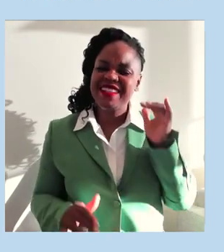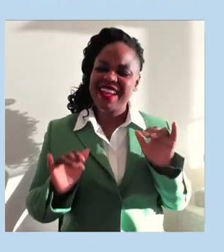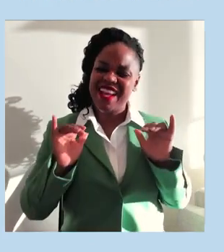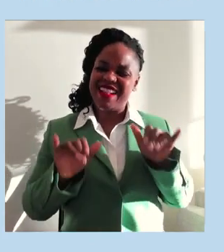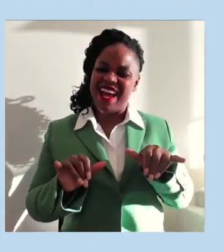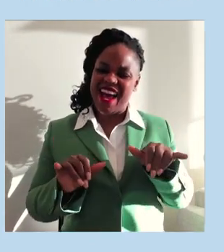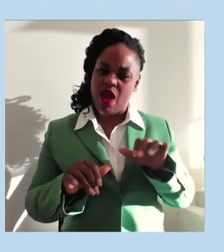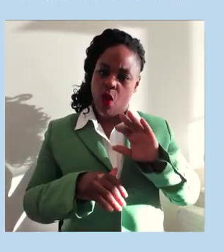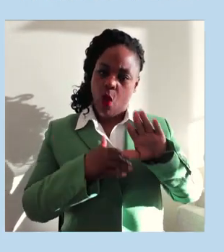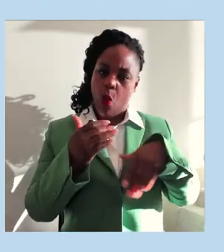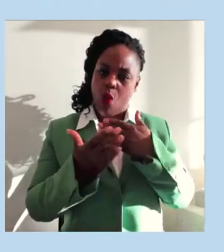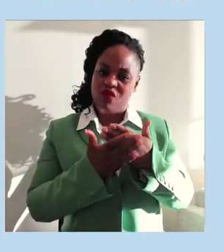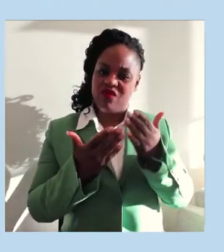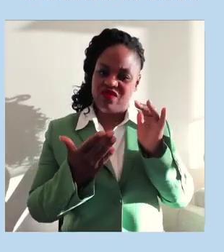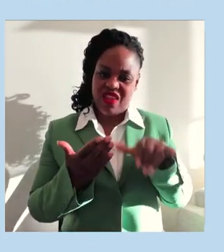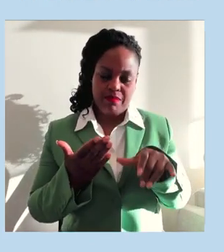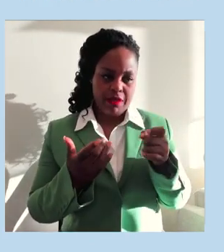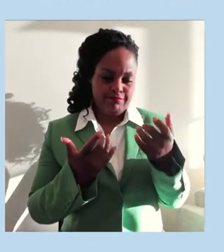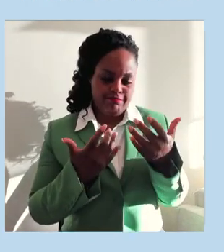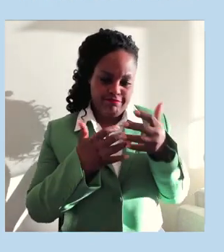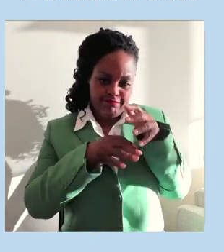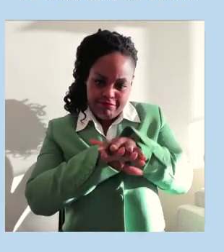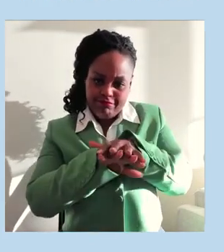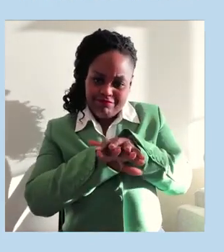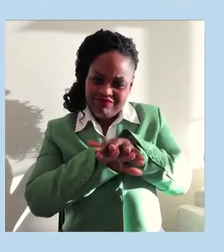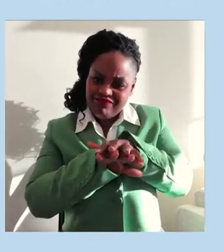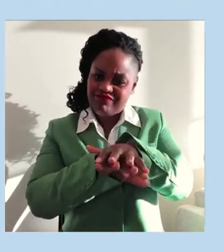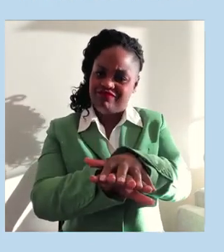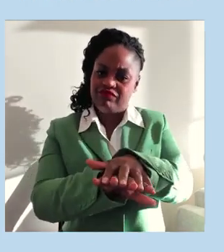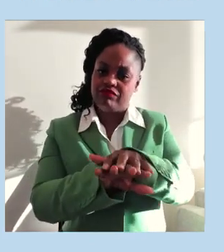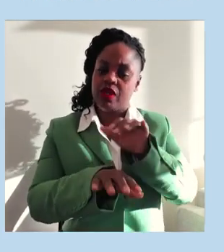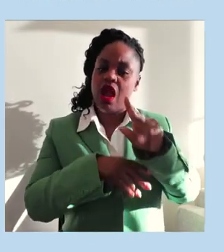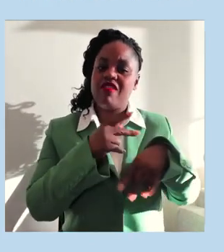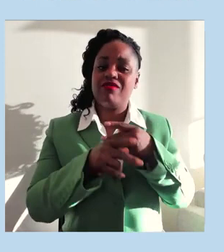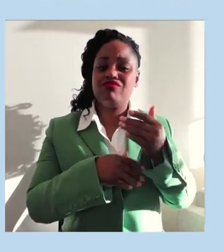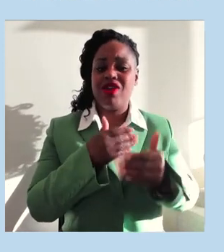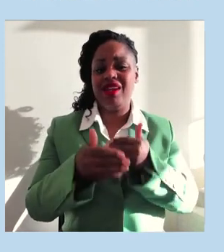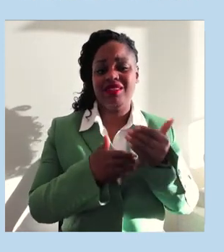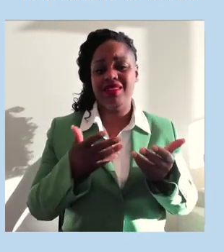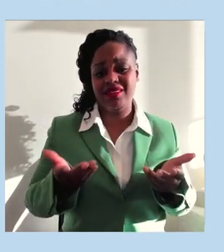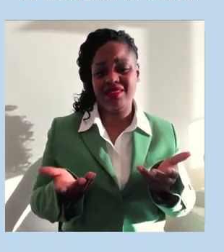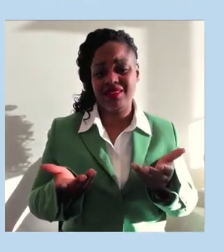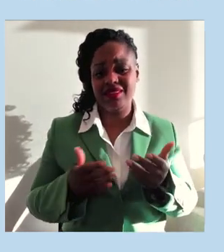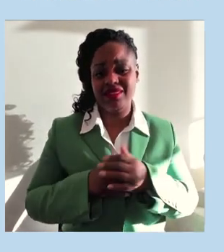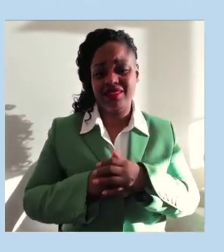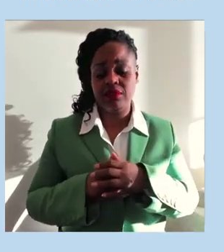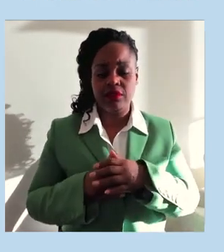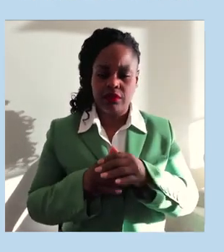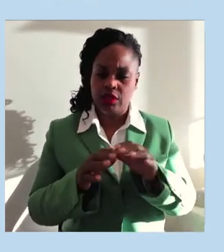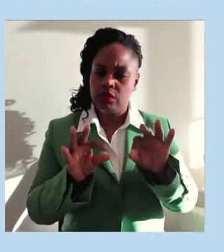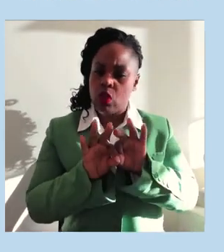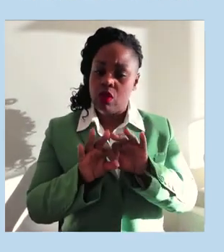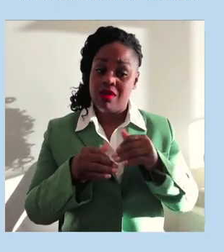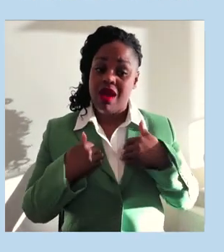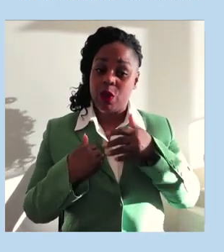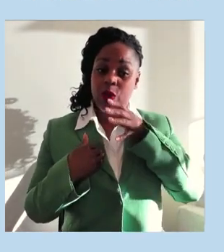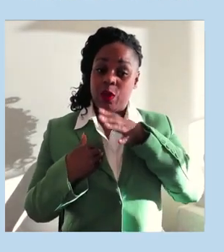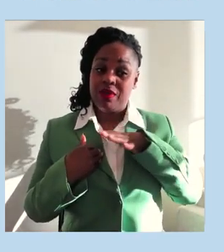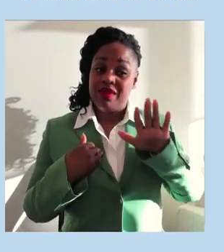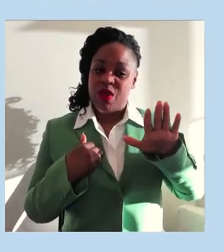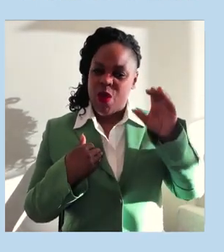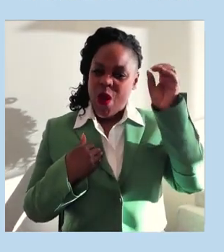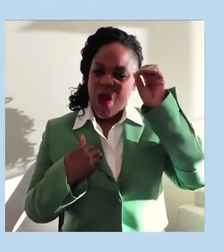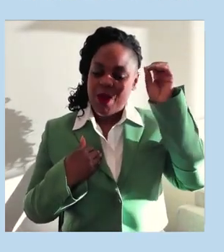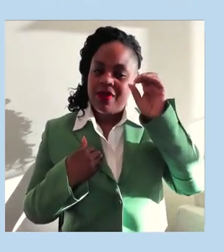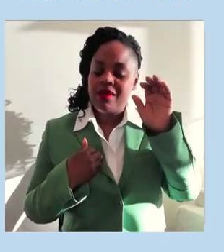also decision-making structures. It is important that young women's voices are heard without judgment, stigma, discrimination, or threat